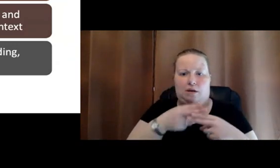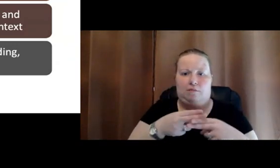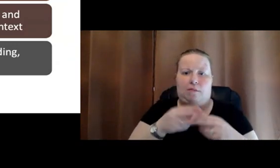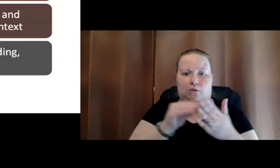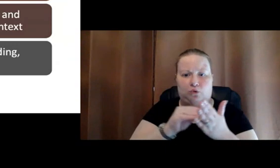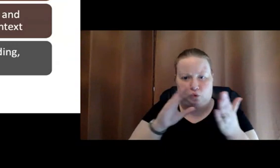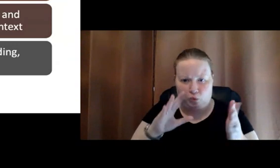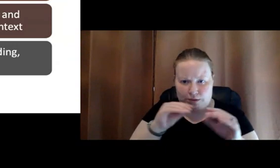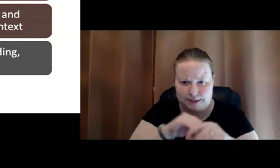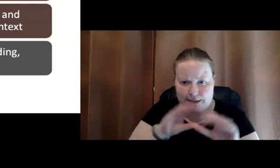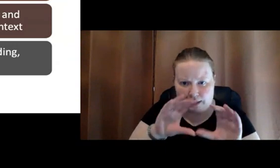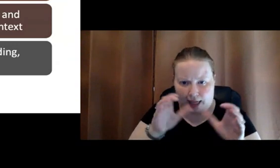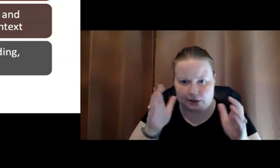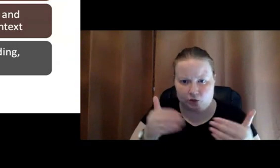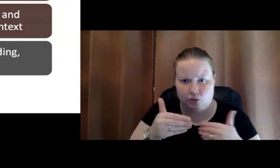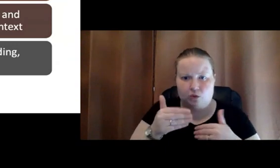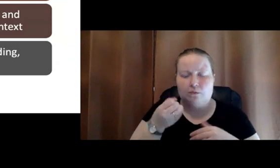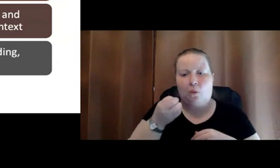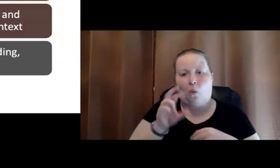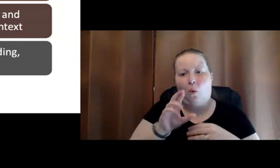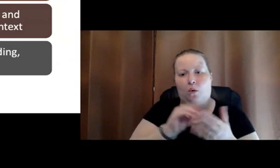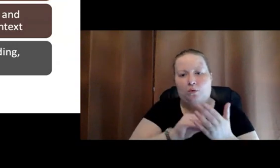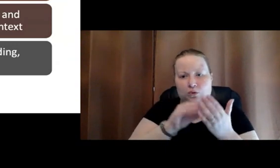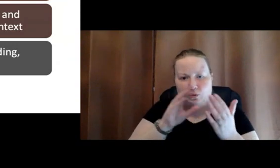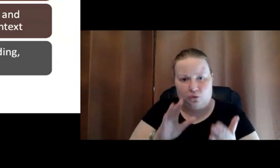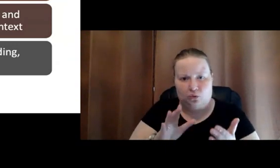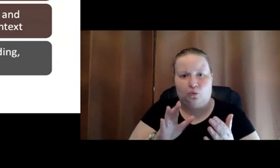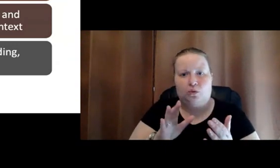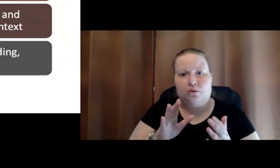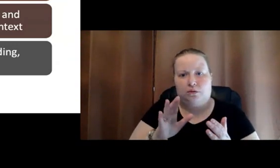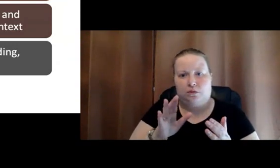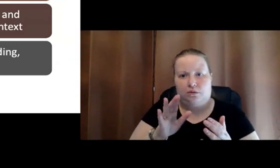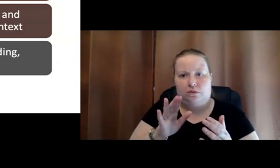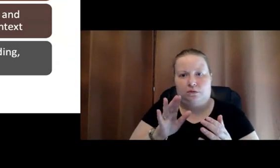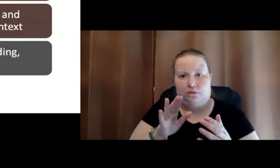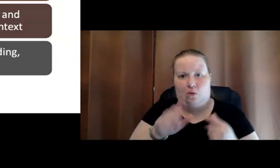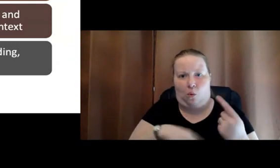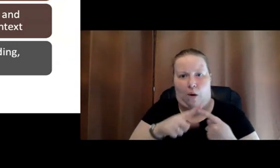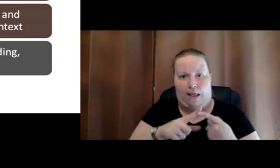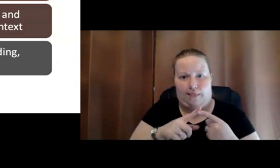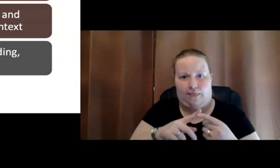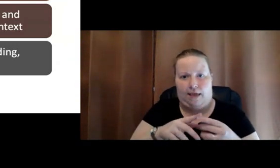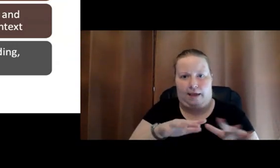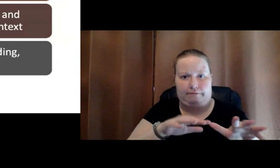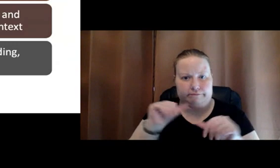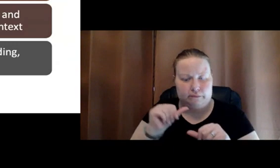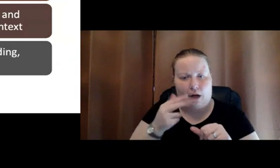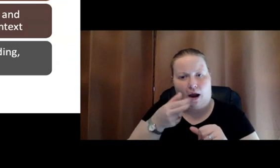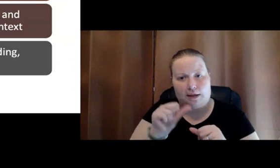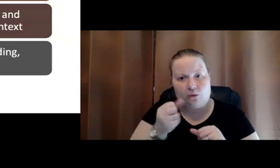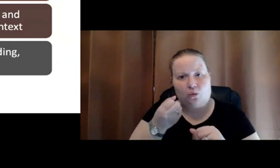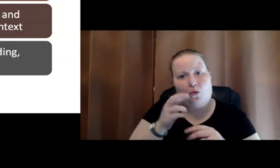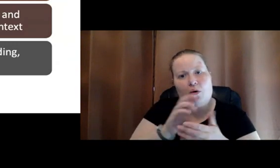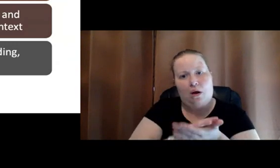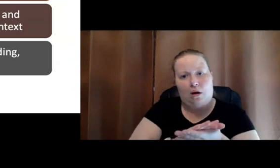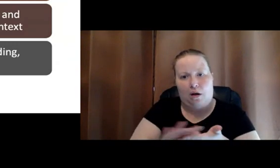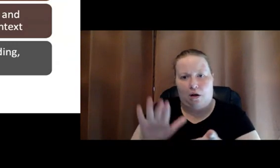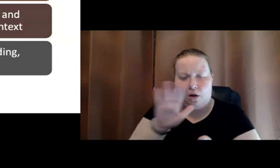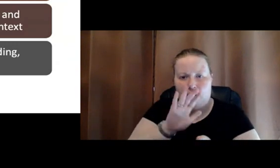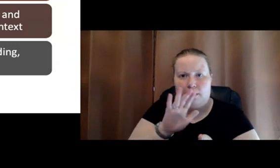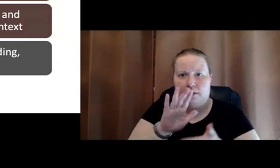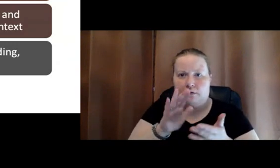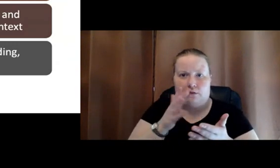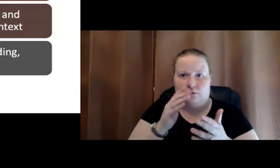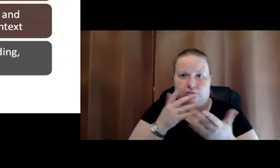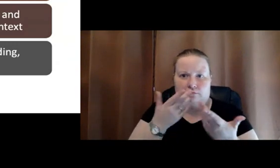in the classroom or students right as they get out of high school or college or grade school or whatever they're